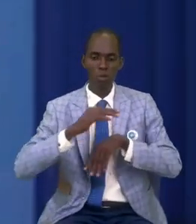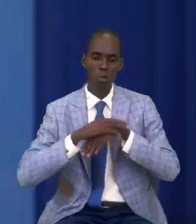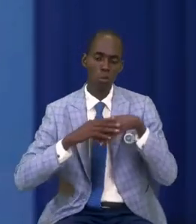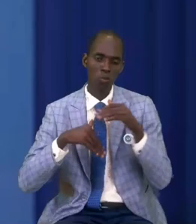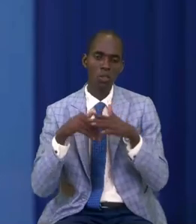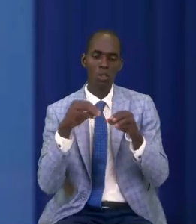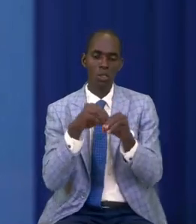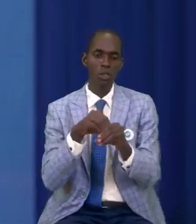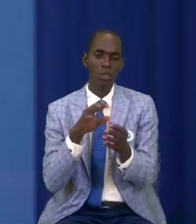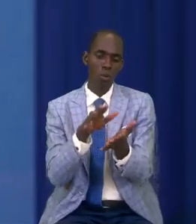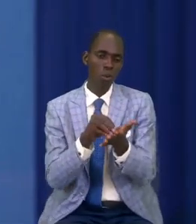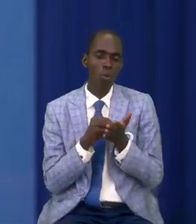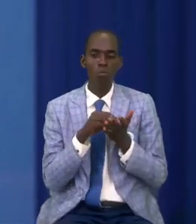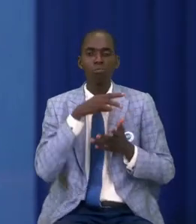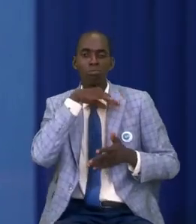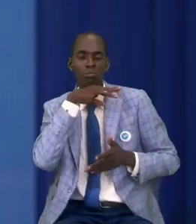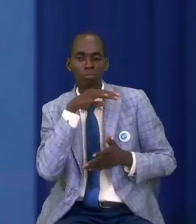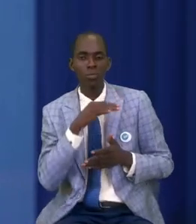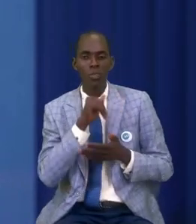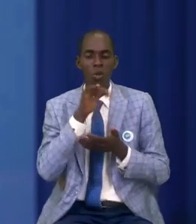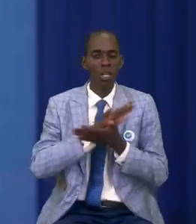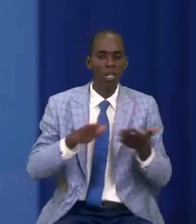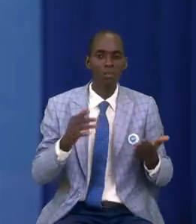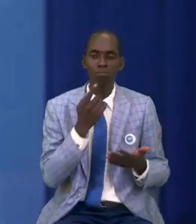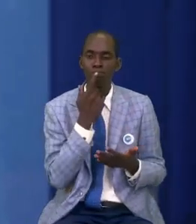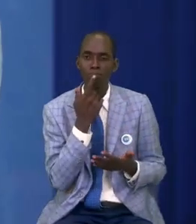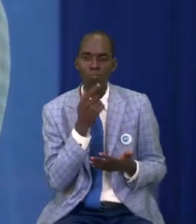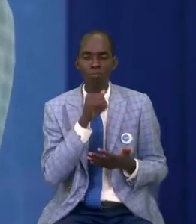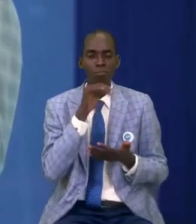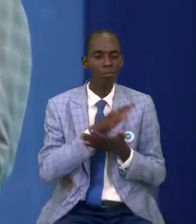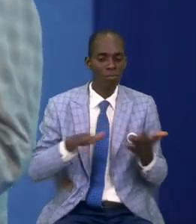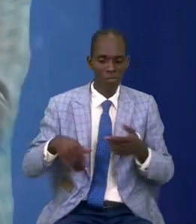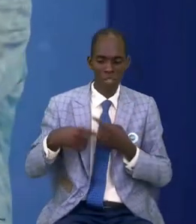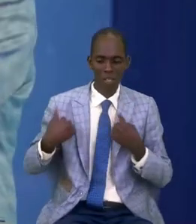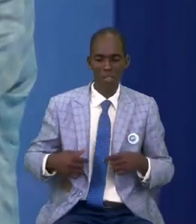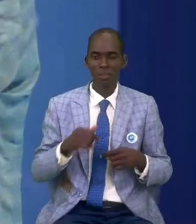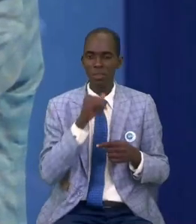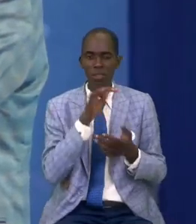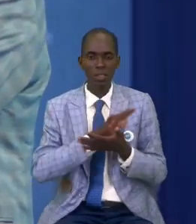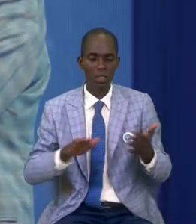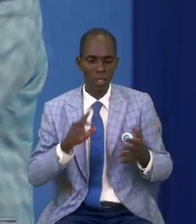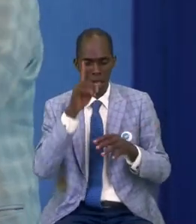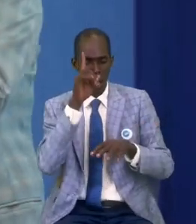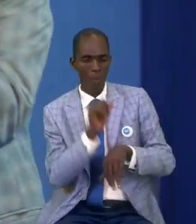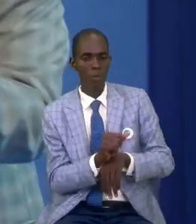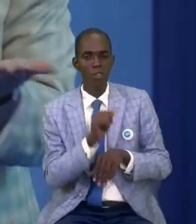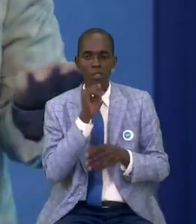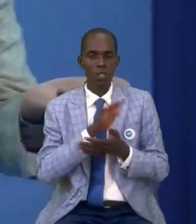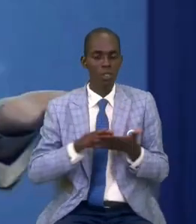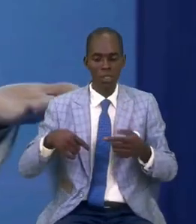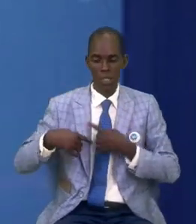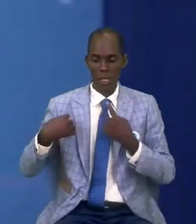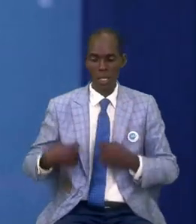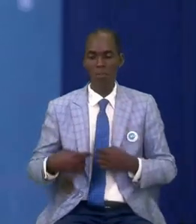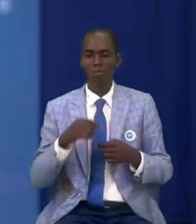unclean habits, unclean heart, unclean action, unclean character. They were comfortable with that. They didn't make